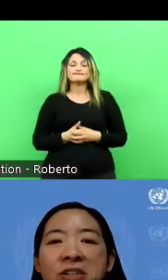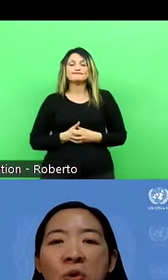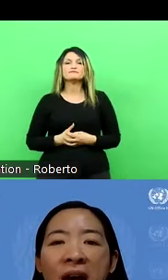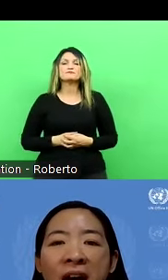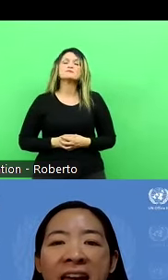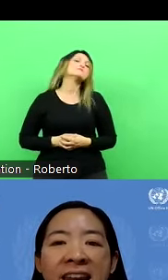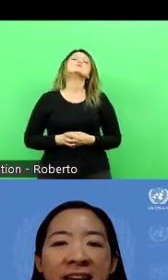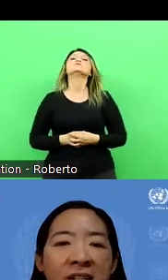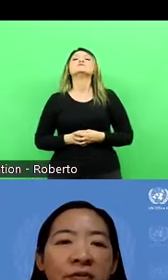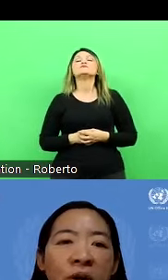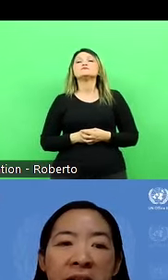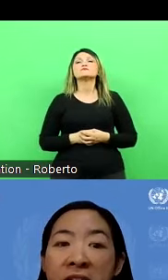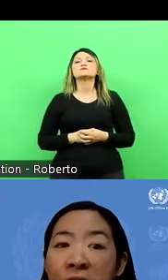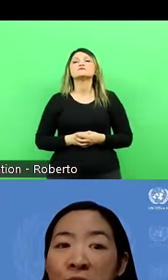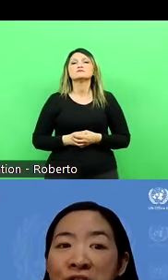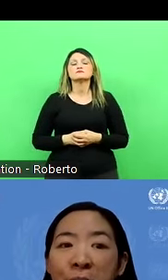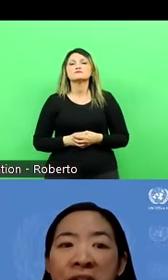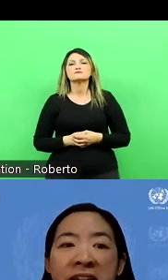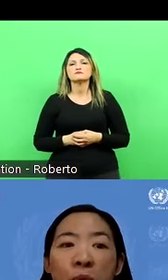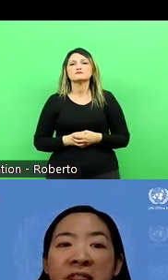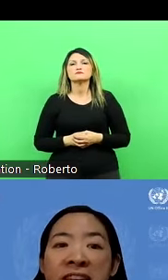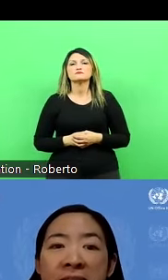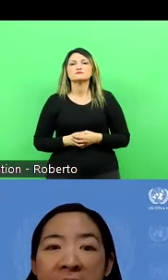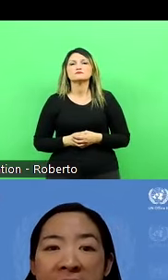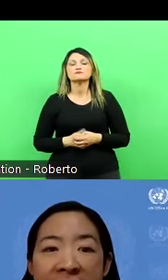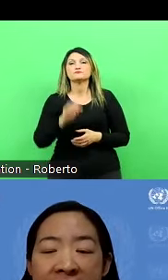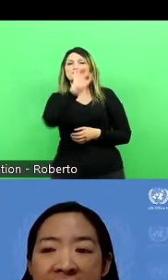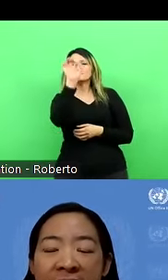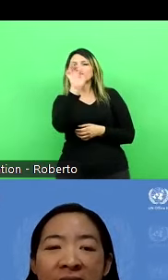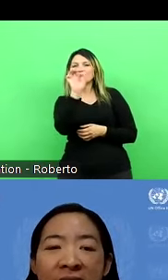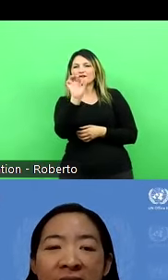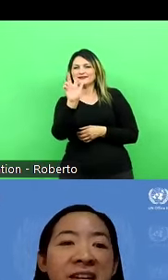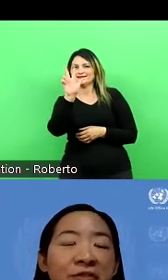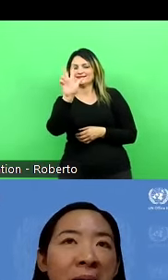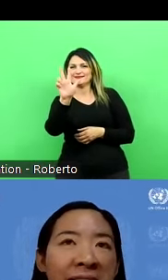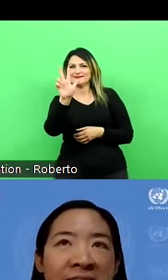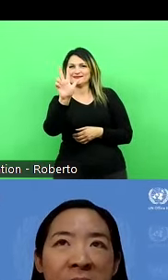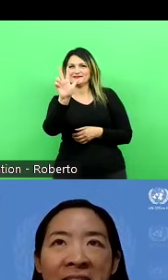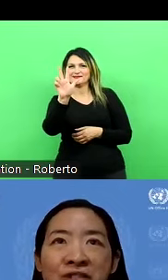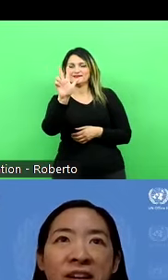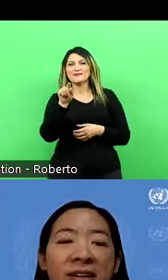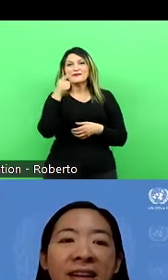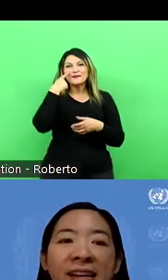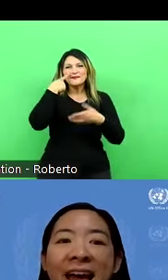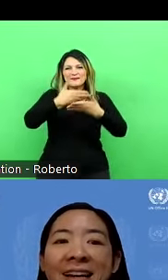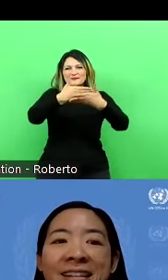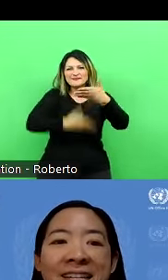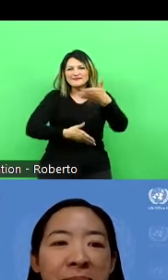emphasized in the scorecard annex for the inclusion of persons with disabilities? meaningful